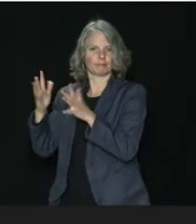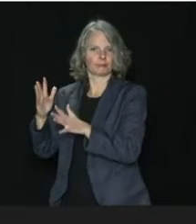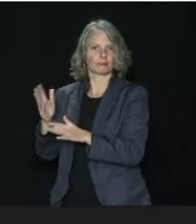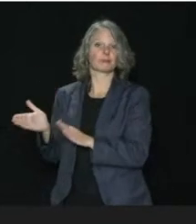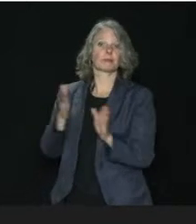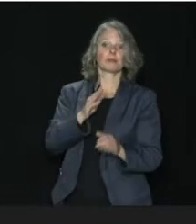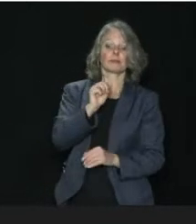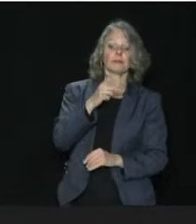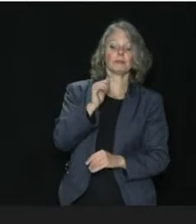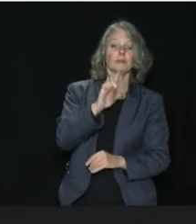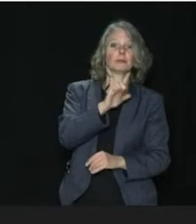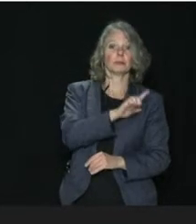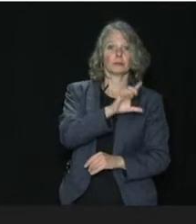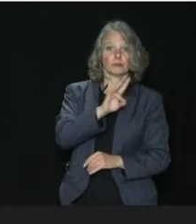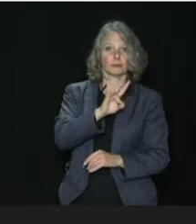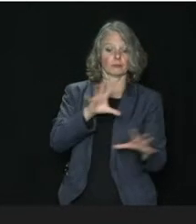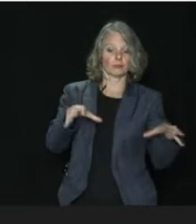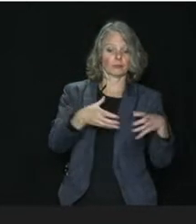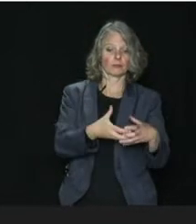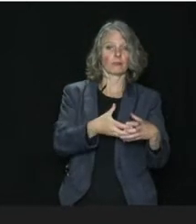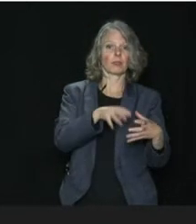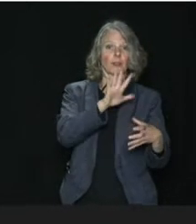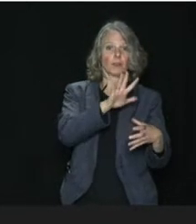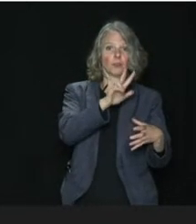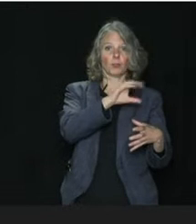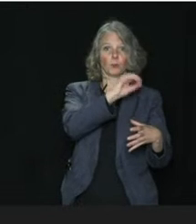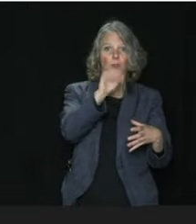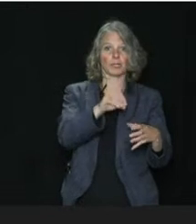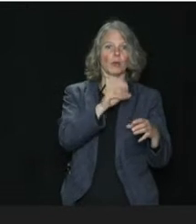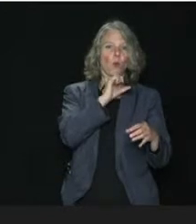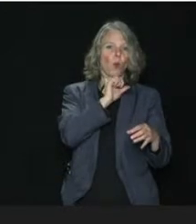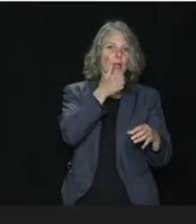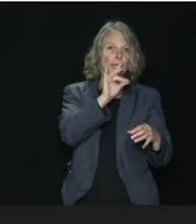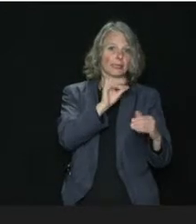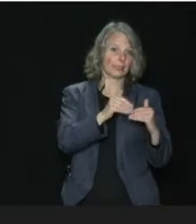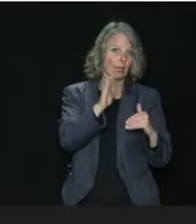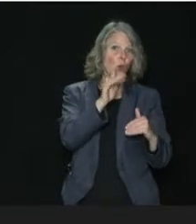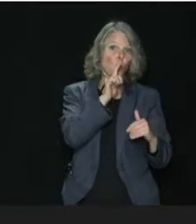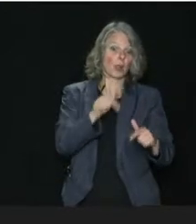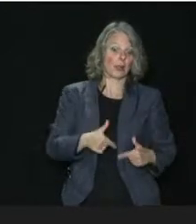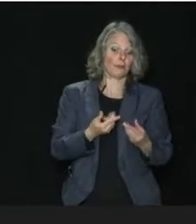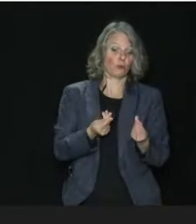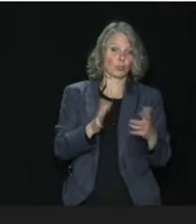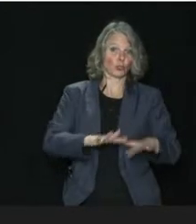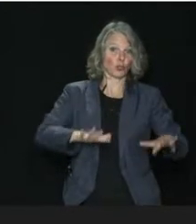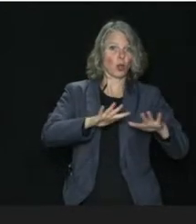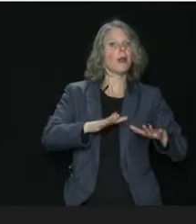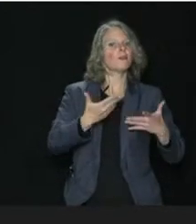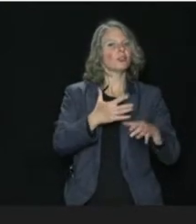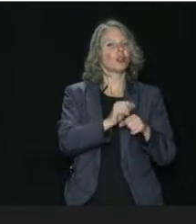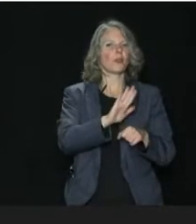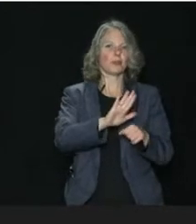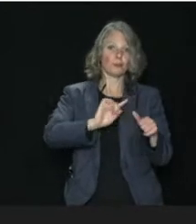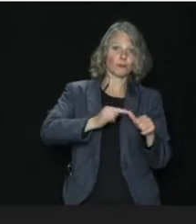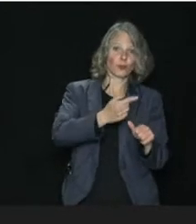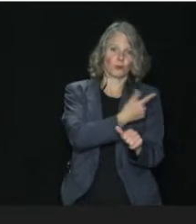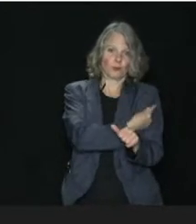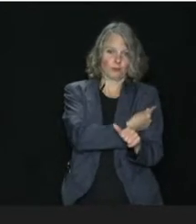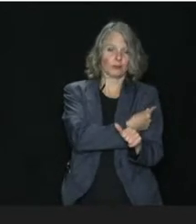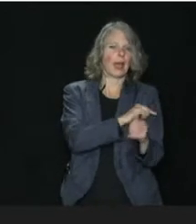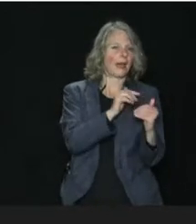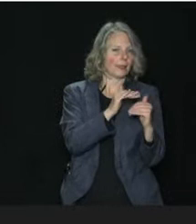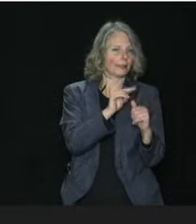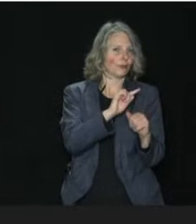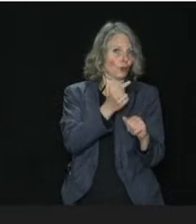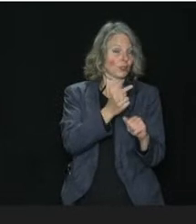27th, 53% of the populations aged 18 and older living on reserve had received at least one dose of the COVID-19 vaccine